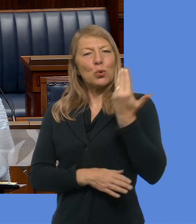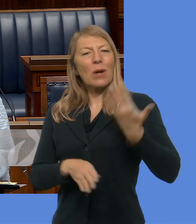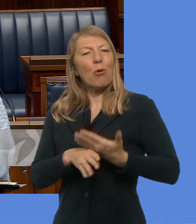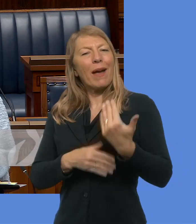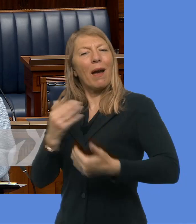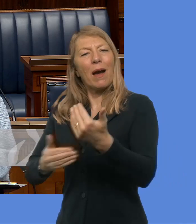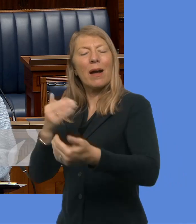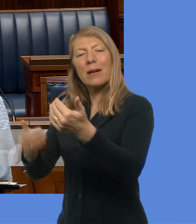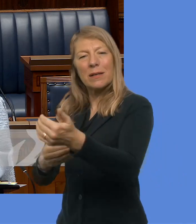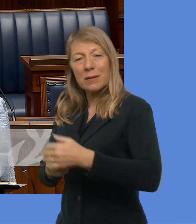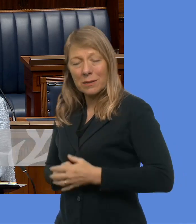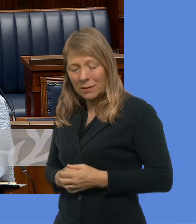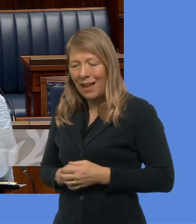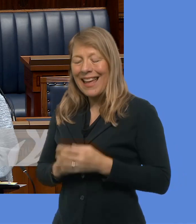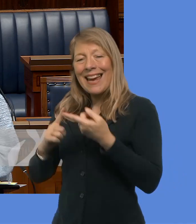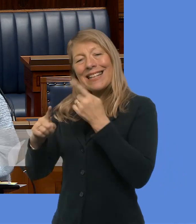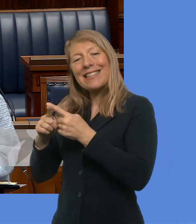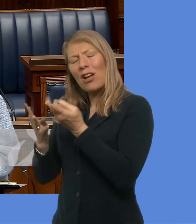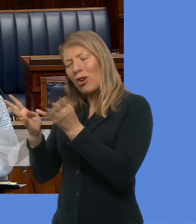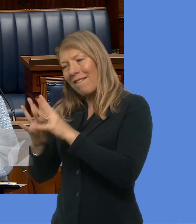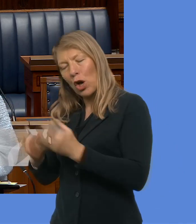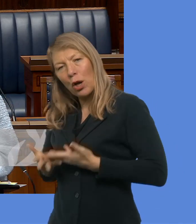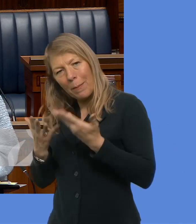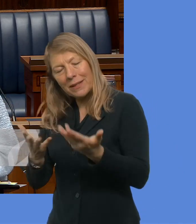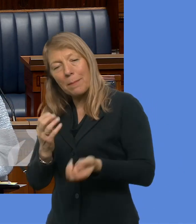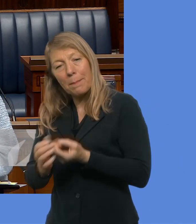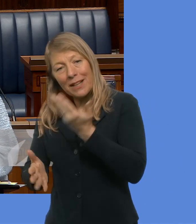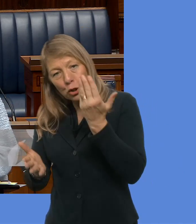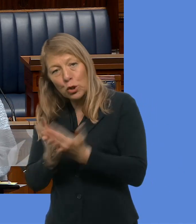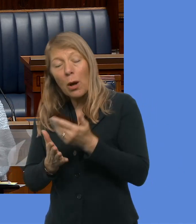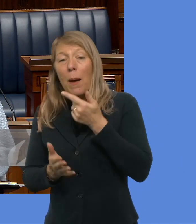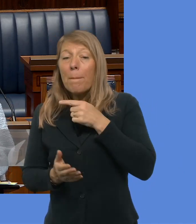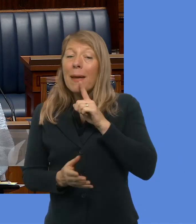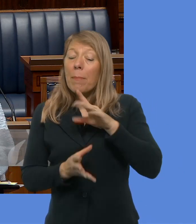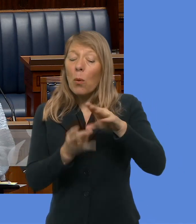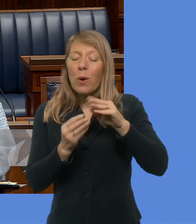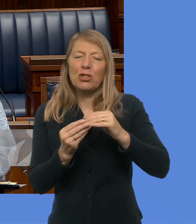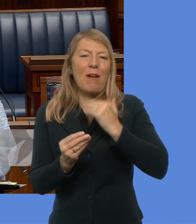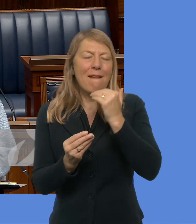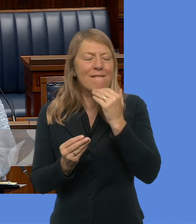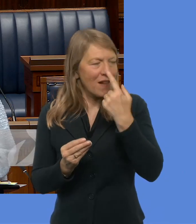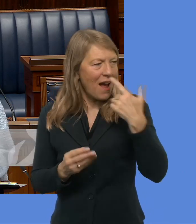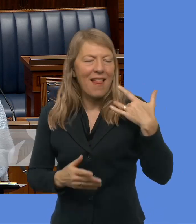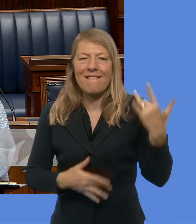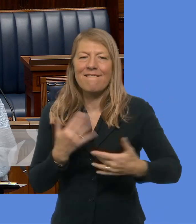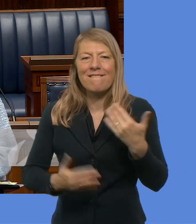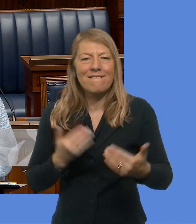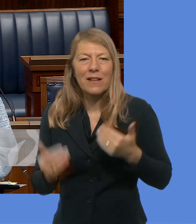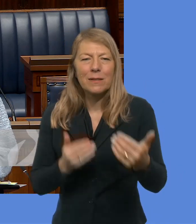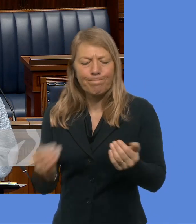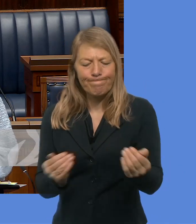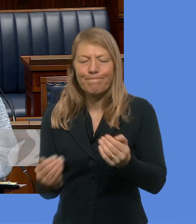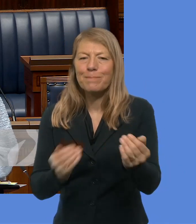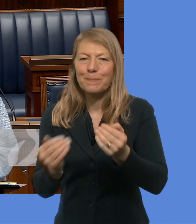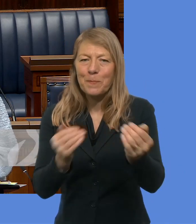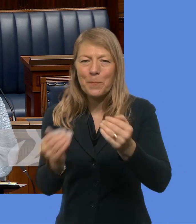the Executive's commitment to being a living wage employer by mandating that all workers involved in delivering public services through